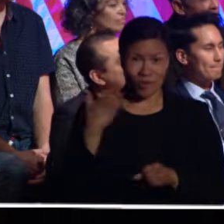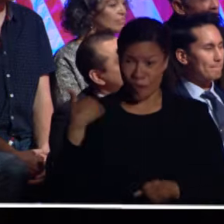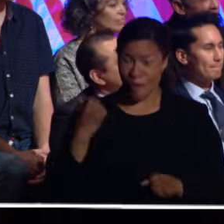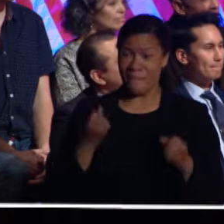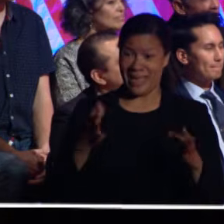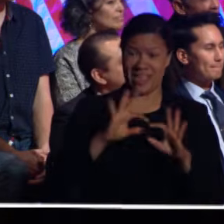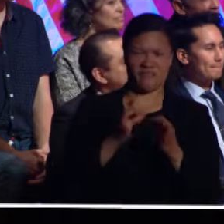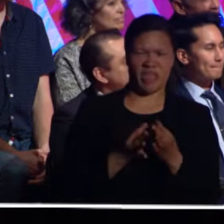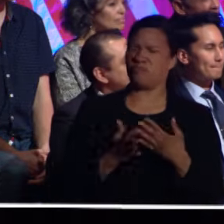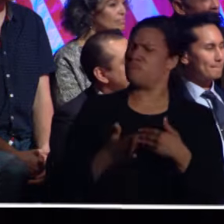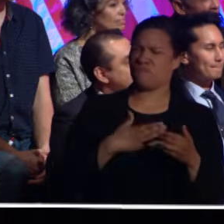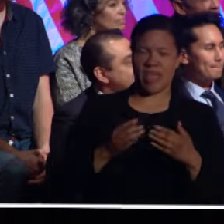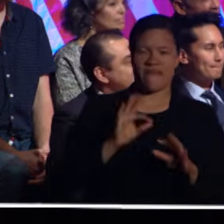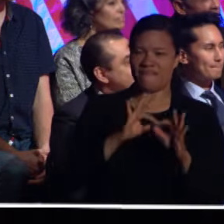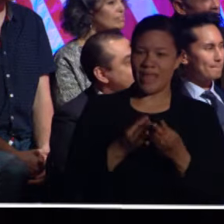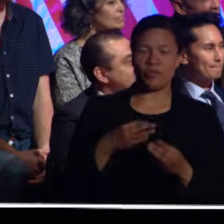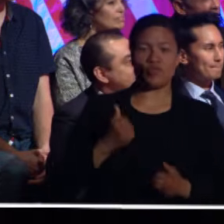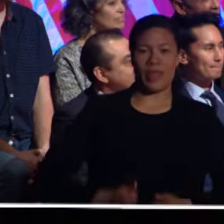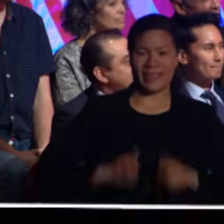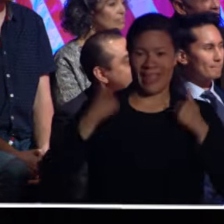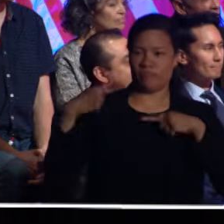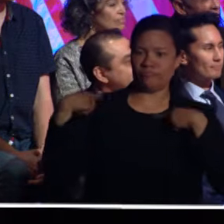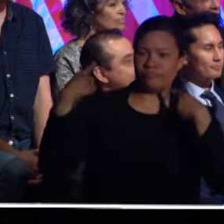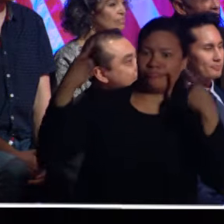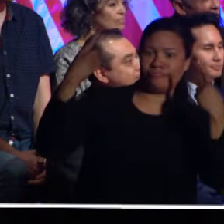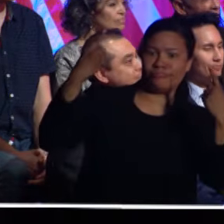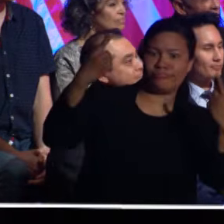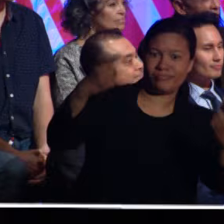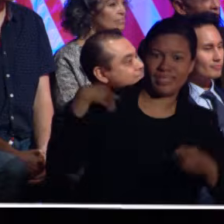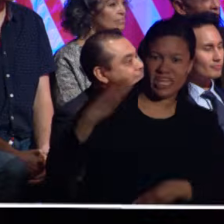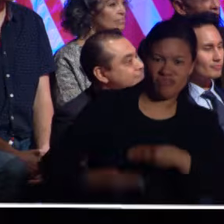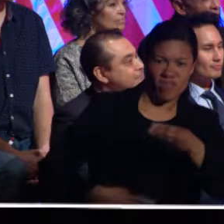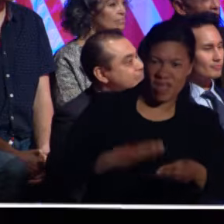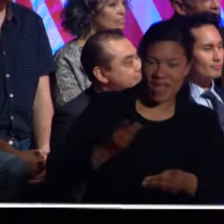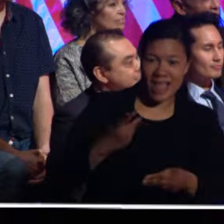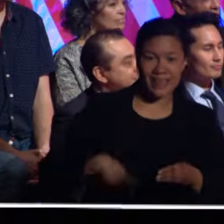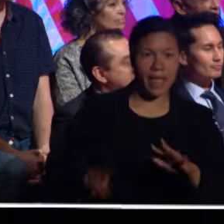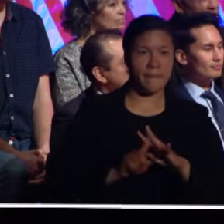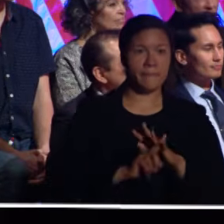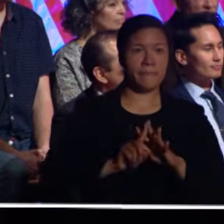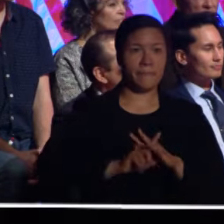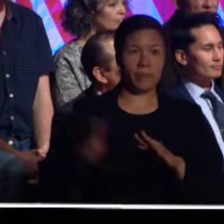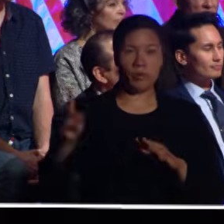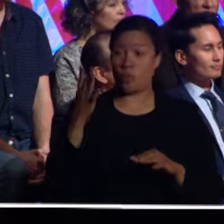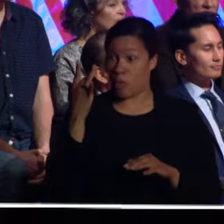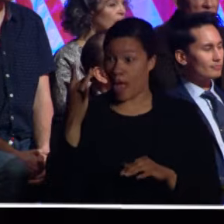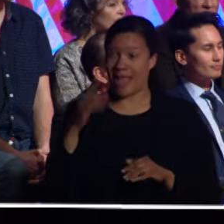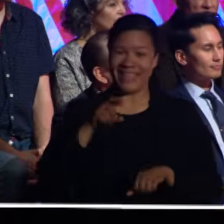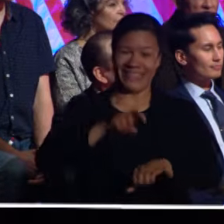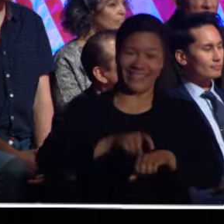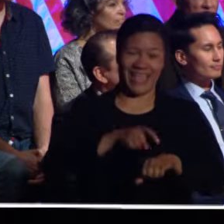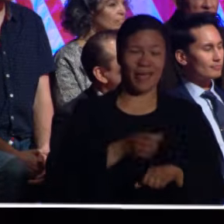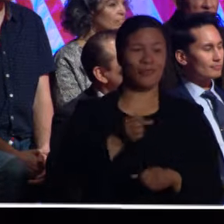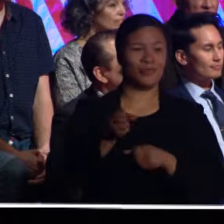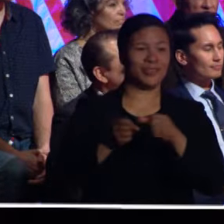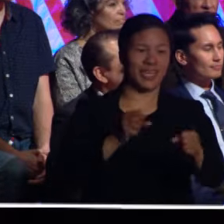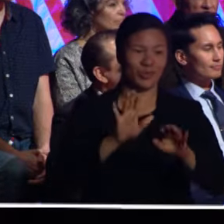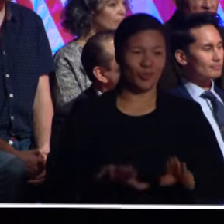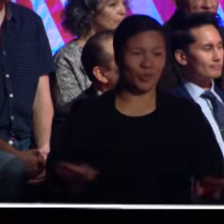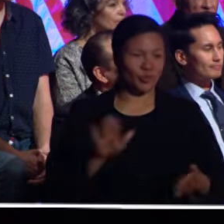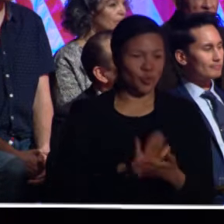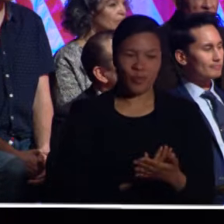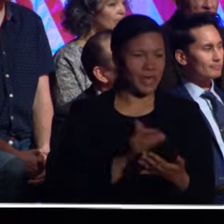for generations, fled when it was time to send their children to school. Now it is quite the